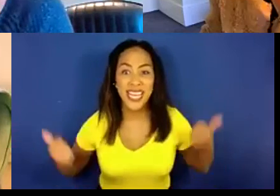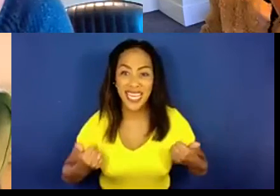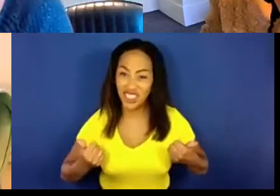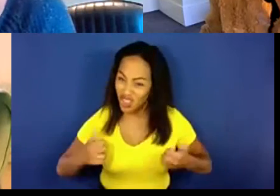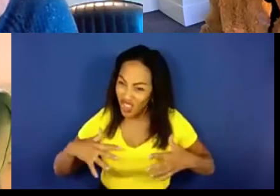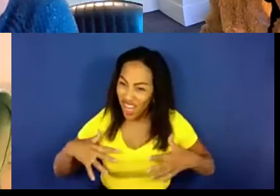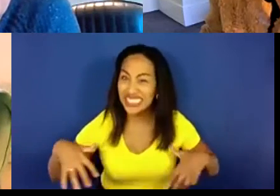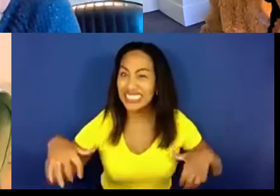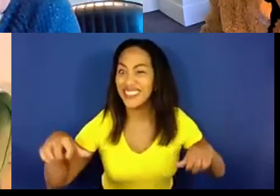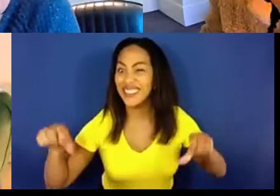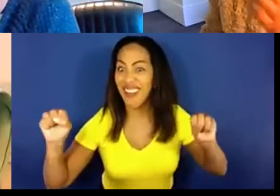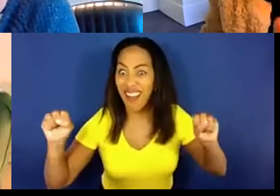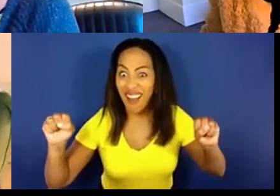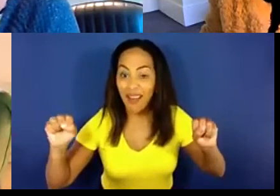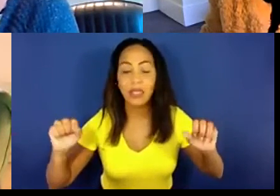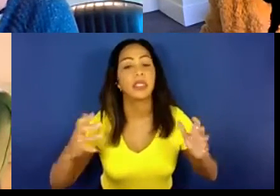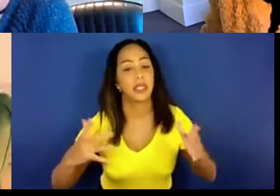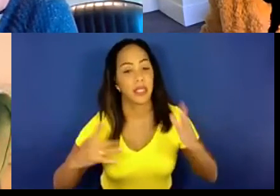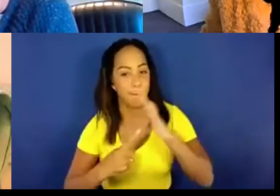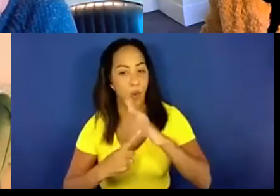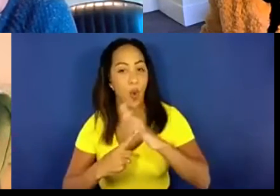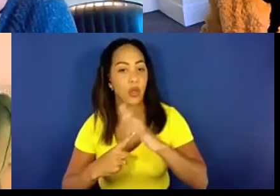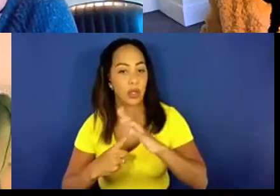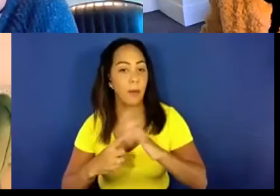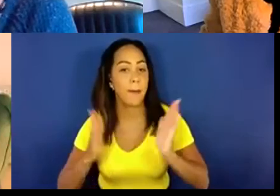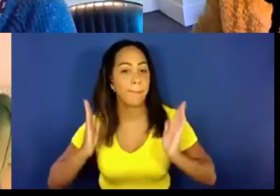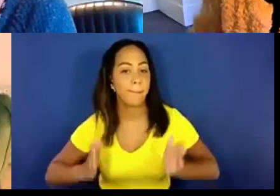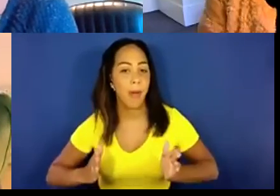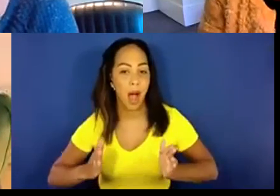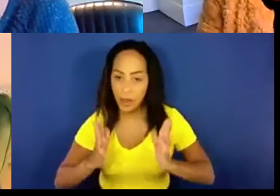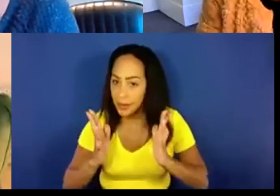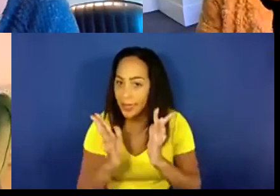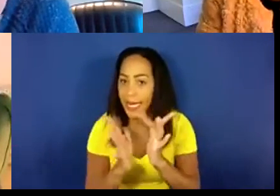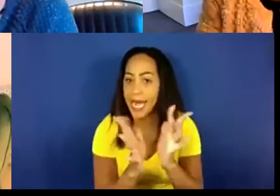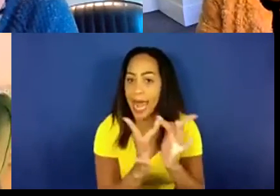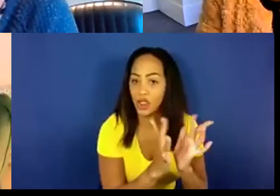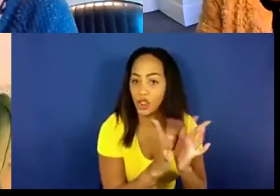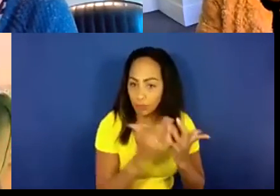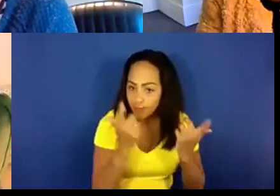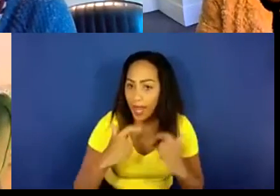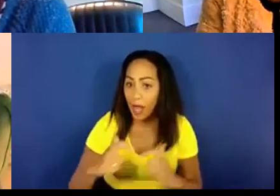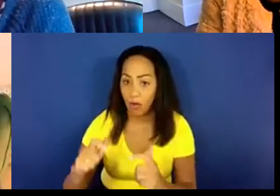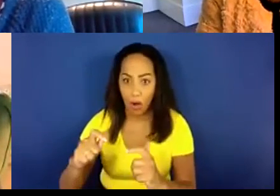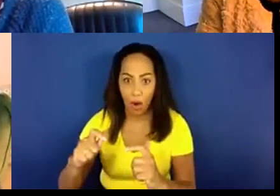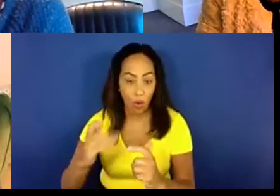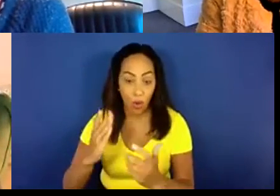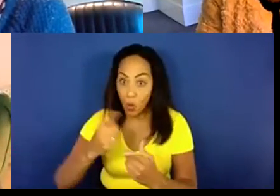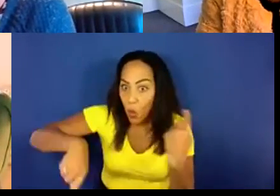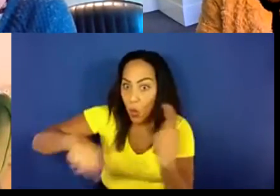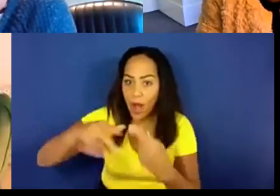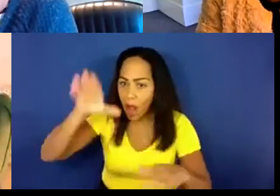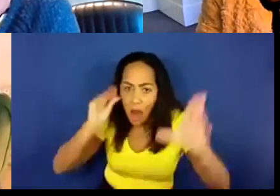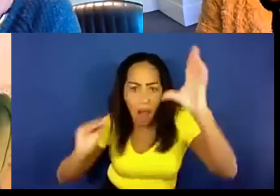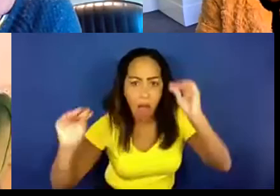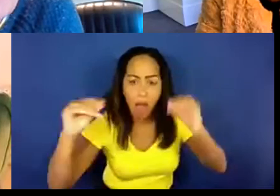really important for us to stay connected, because we do learn a huge amount from each other, and there's a tremendous amount of support,